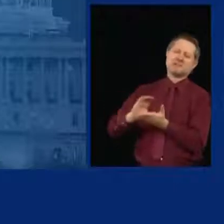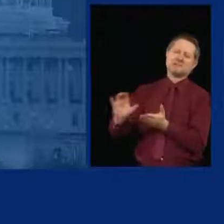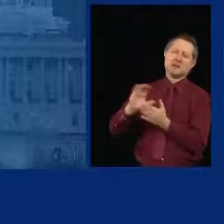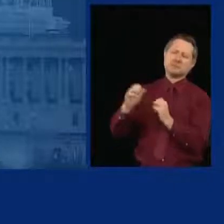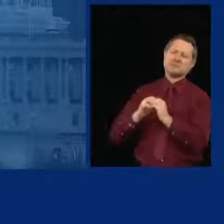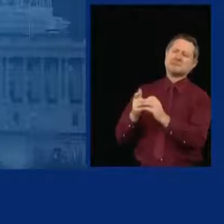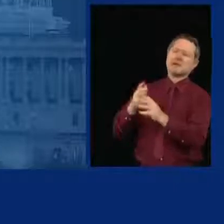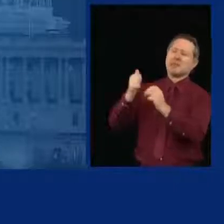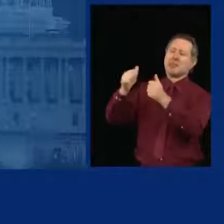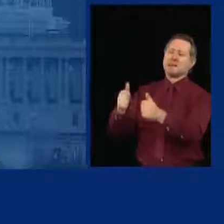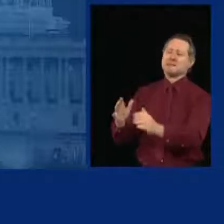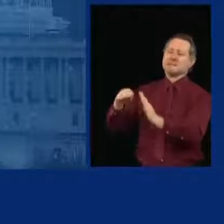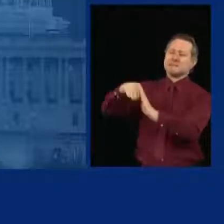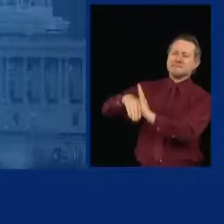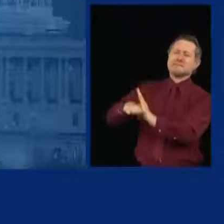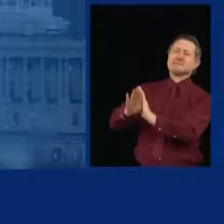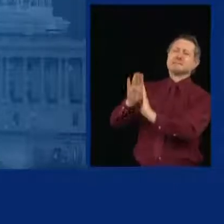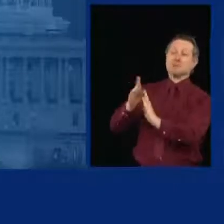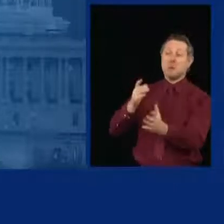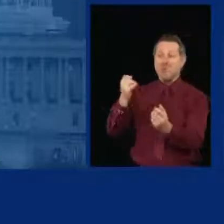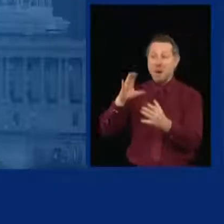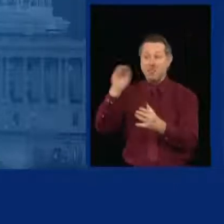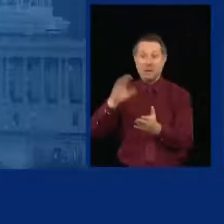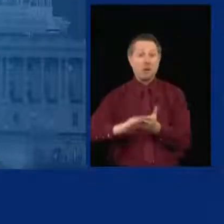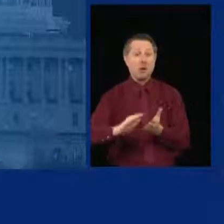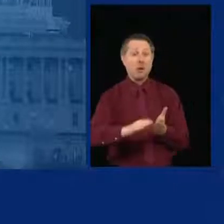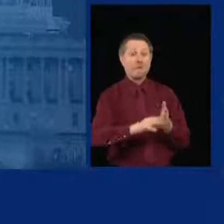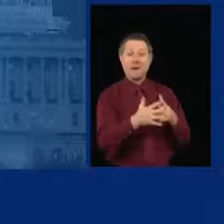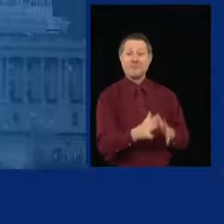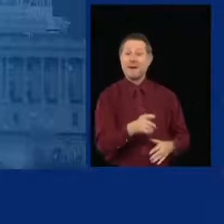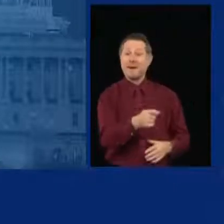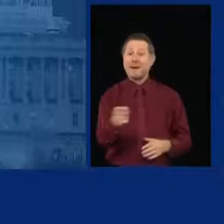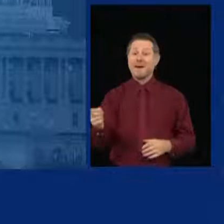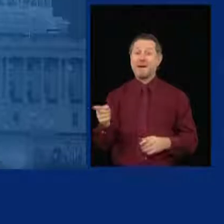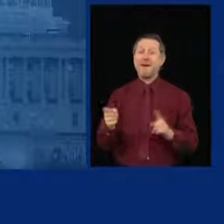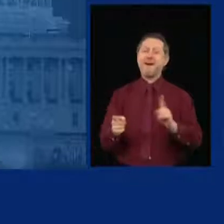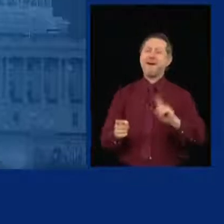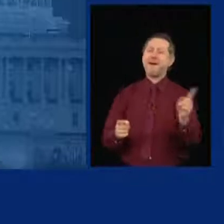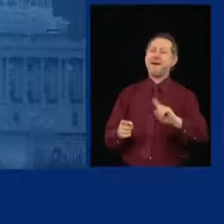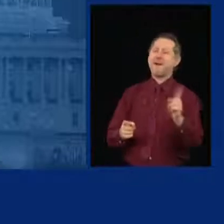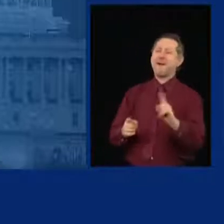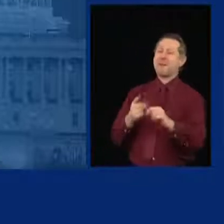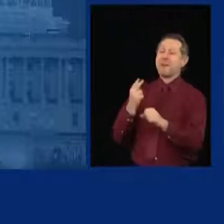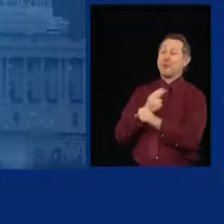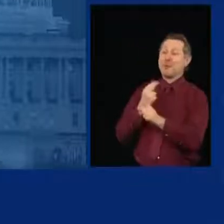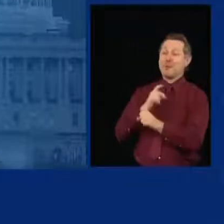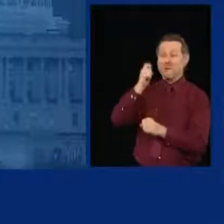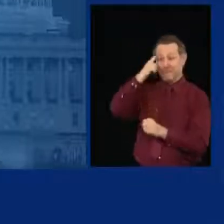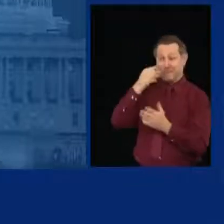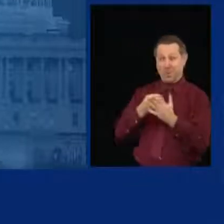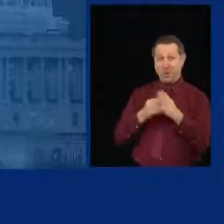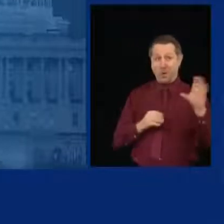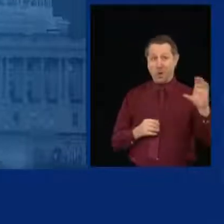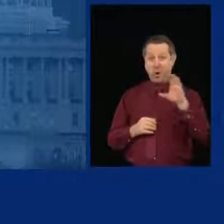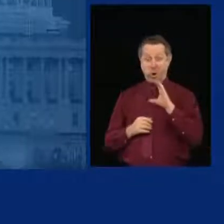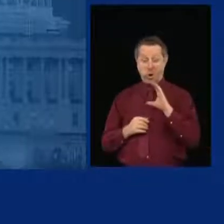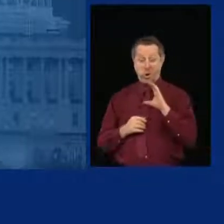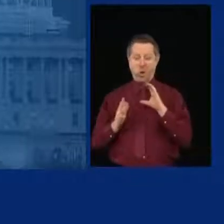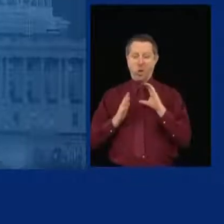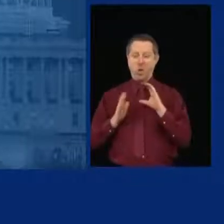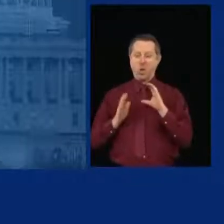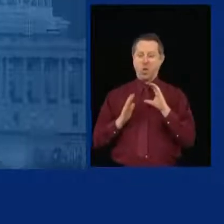turn around and lay off American workers. Don't let them use government money to subsidize